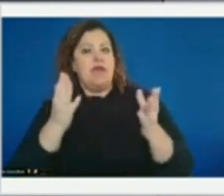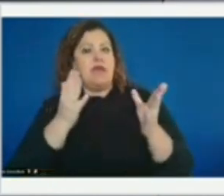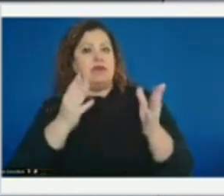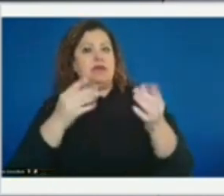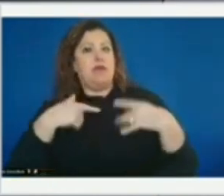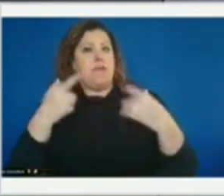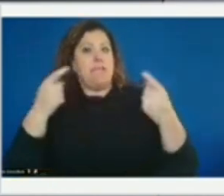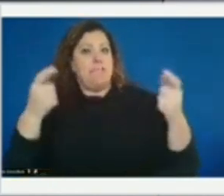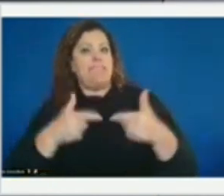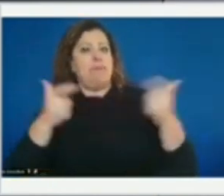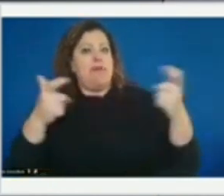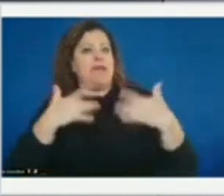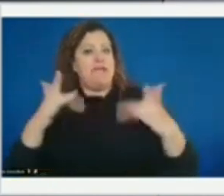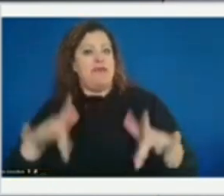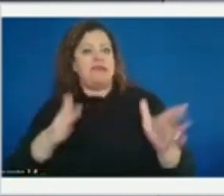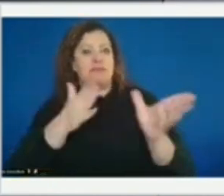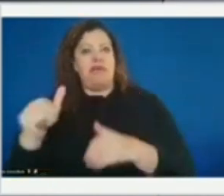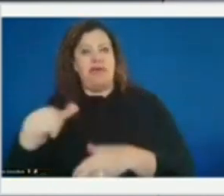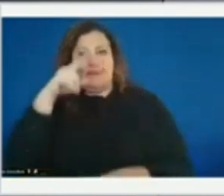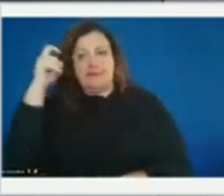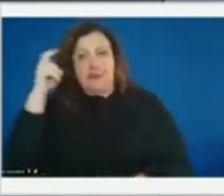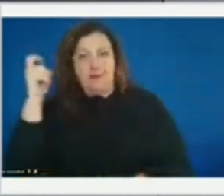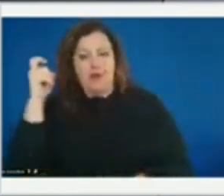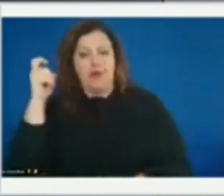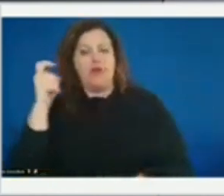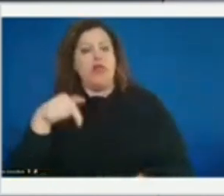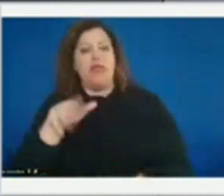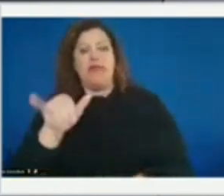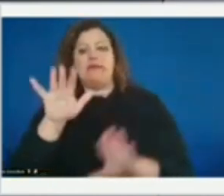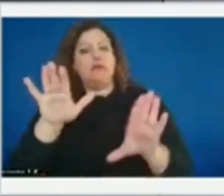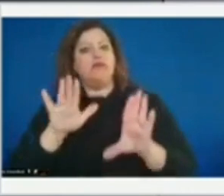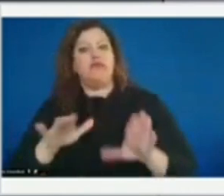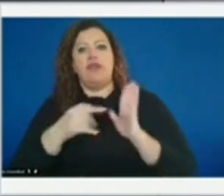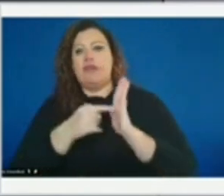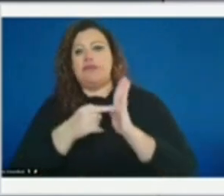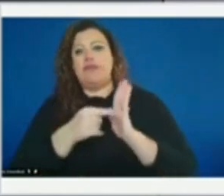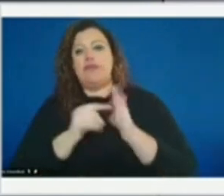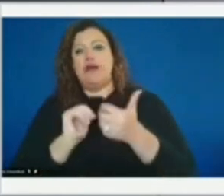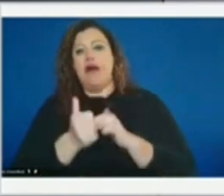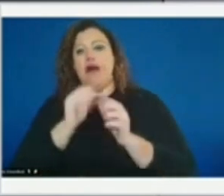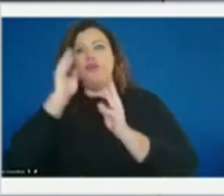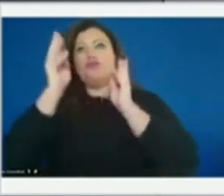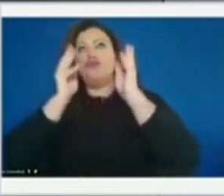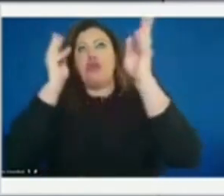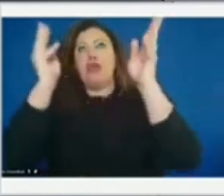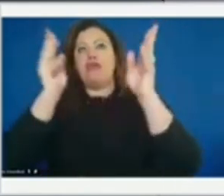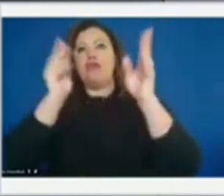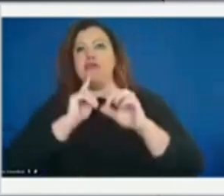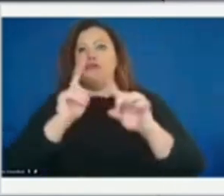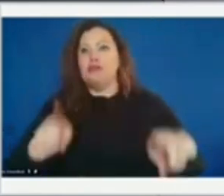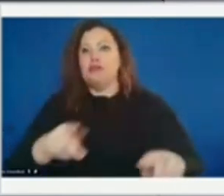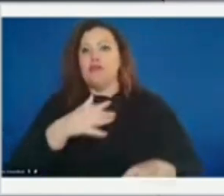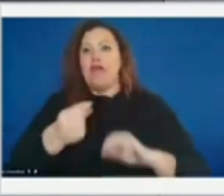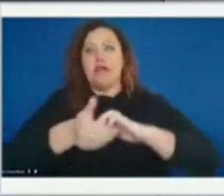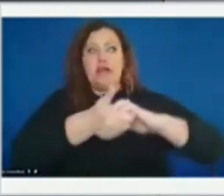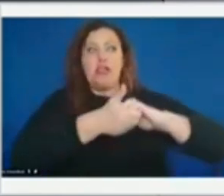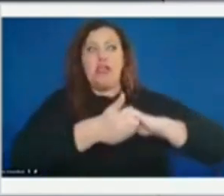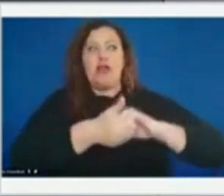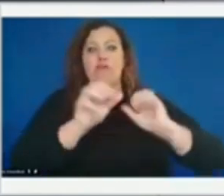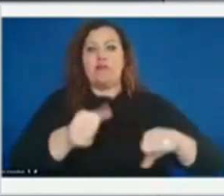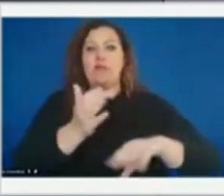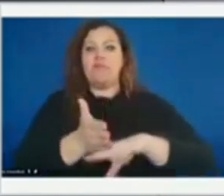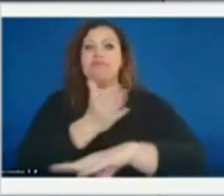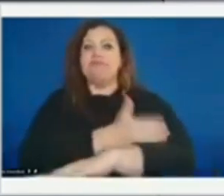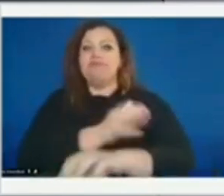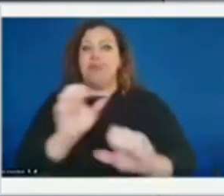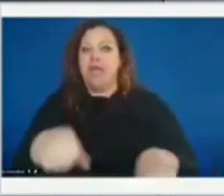summer, with some of which were mentioned earlier, this is a great example of how creative solutions and collaboration can make a big difference. Not only